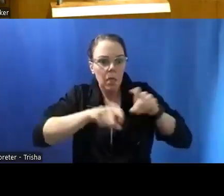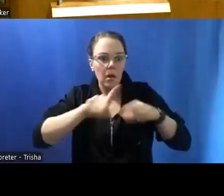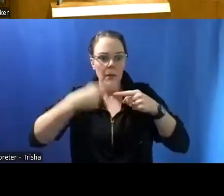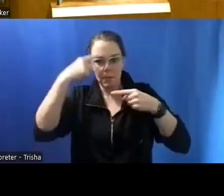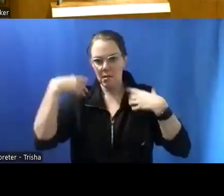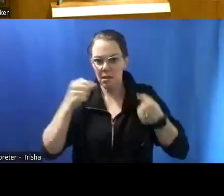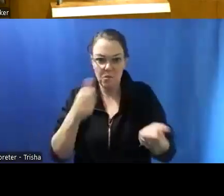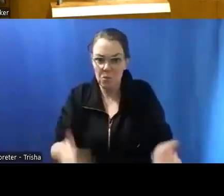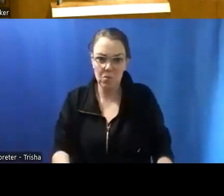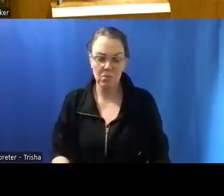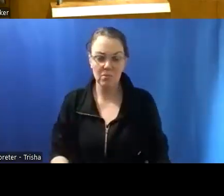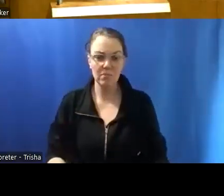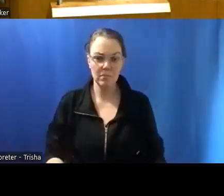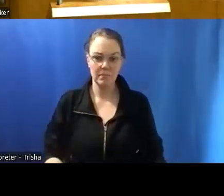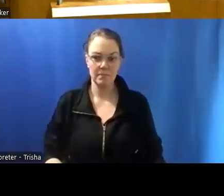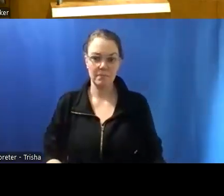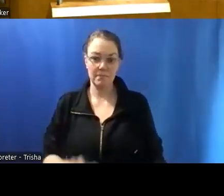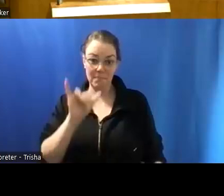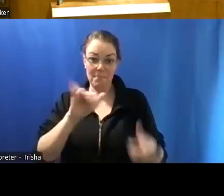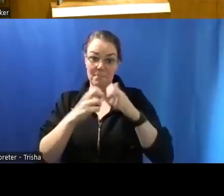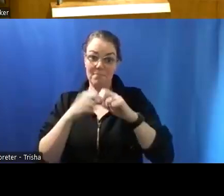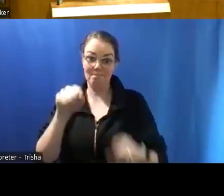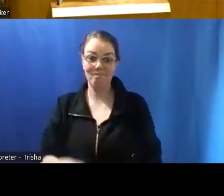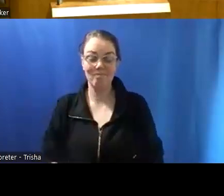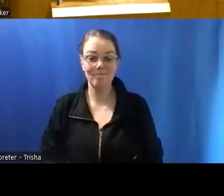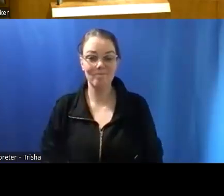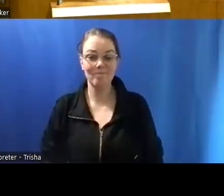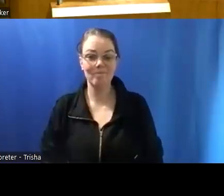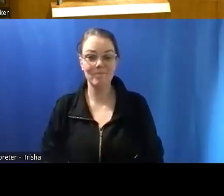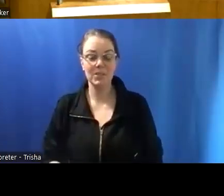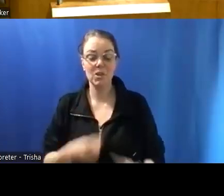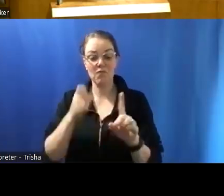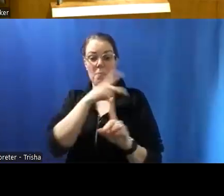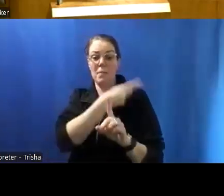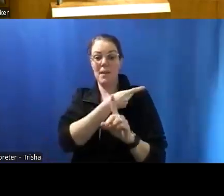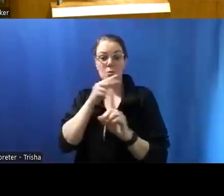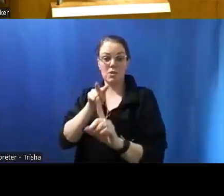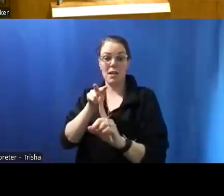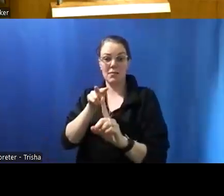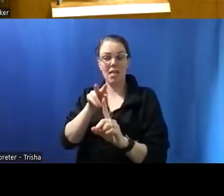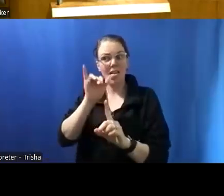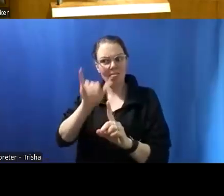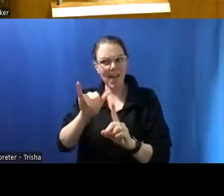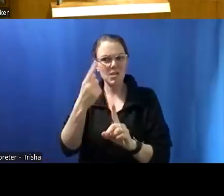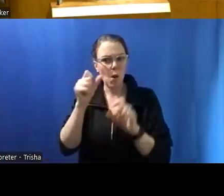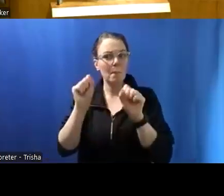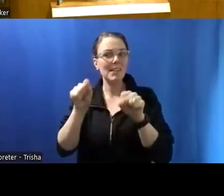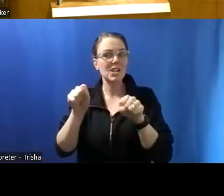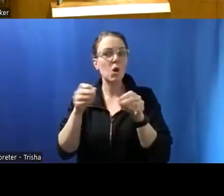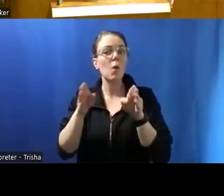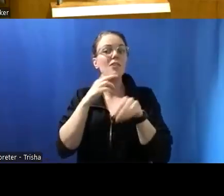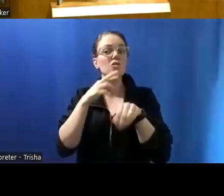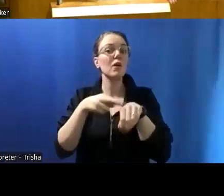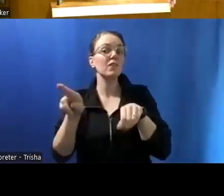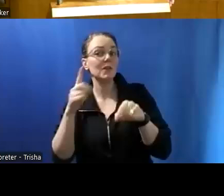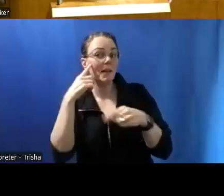and that's an issue. So, but from the patient point of view, that's a potential way to get referred to mental health